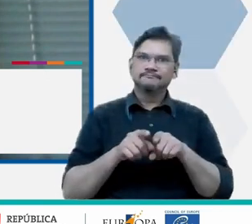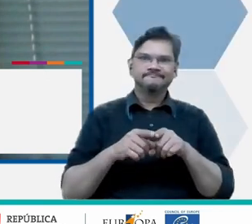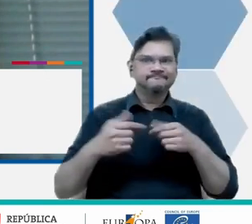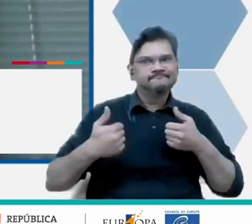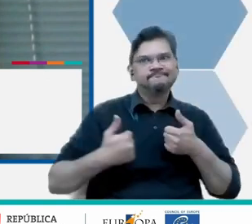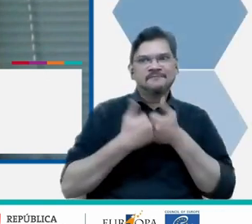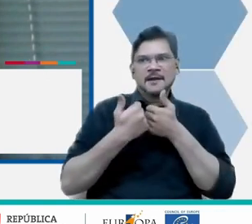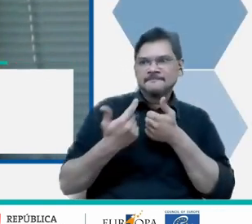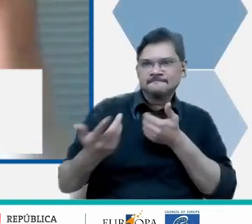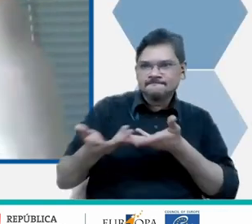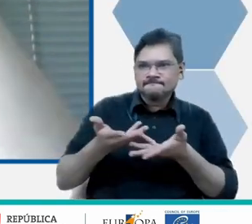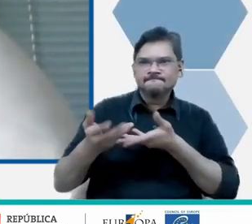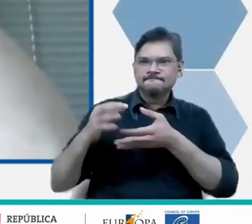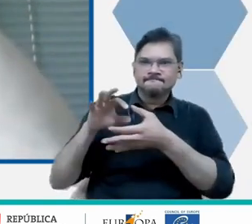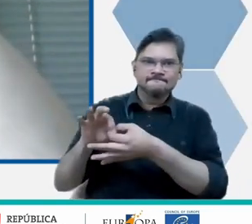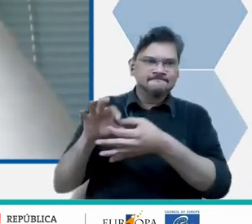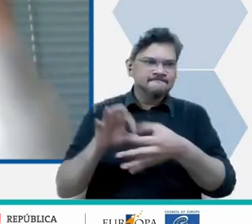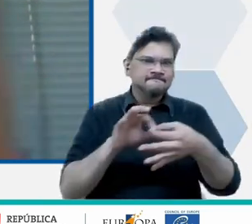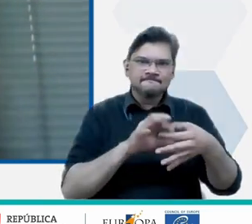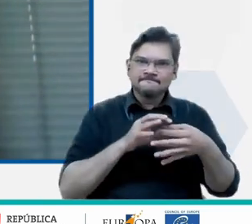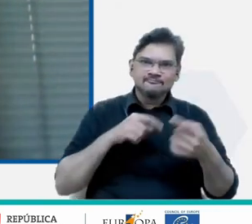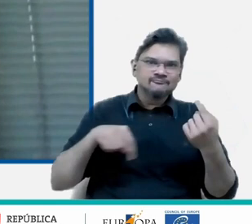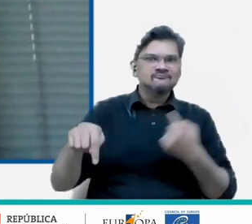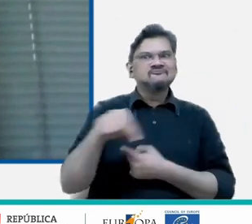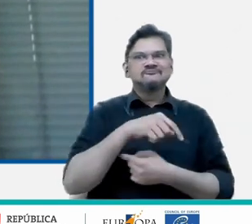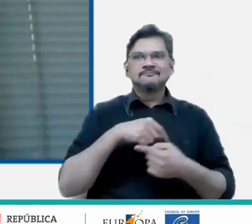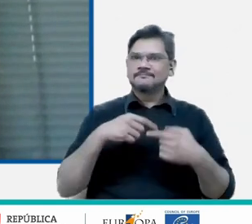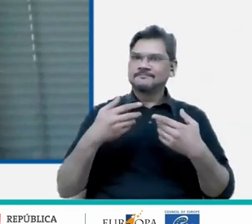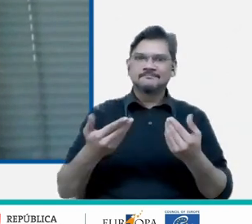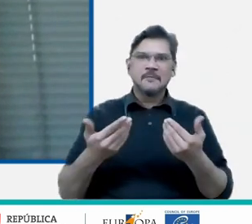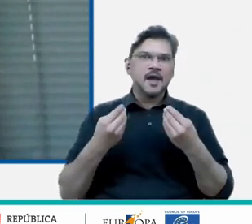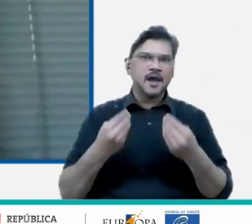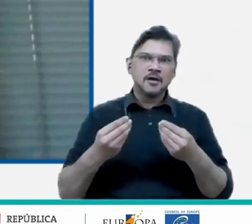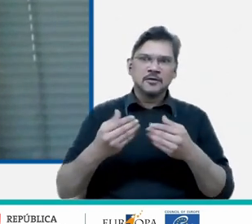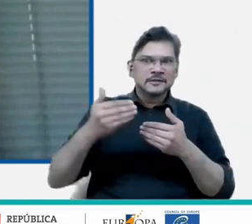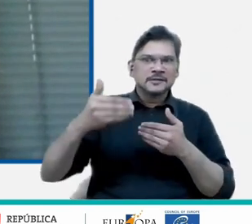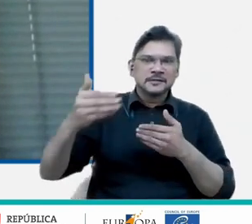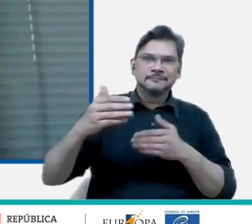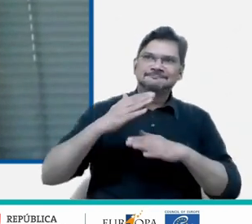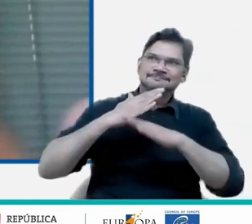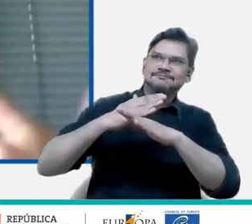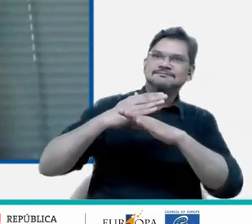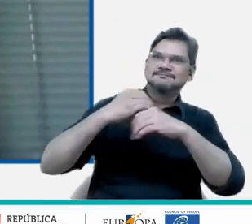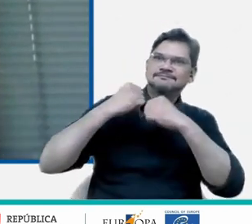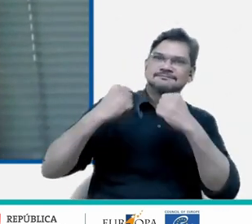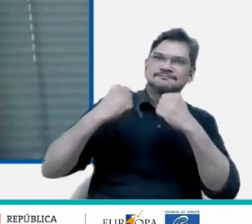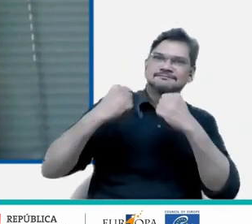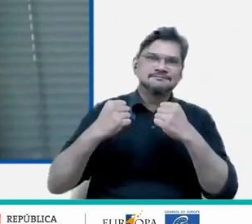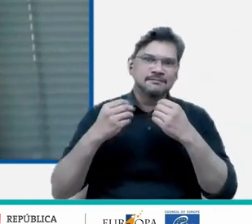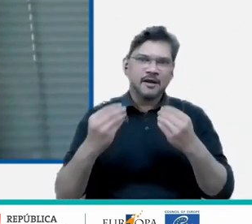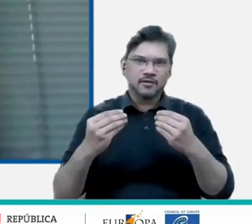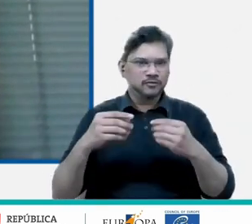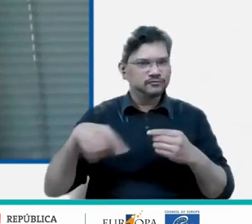in the building resilience process, and something that has been present since the beginning, since we started working